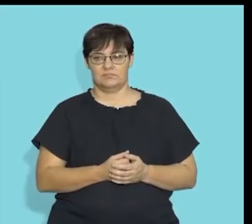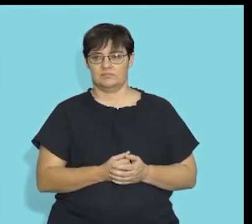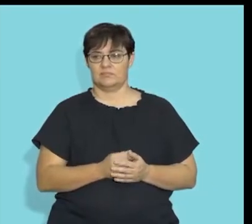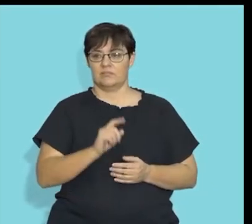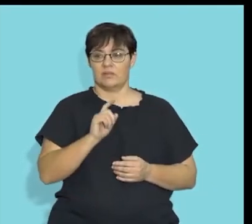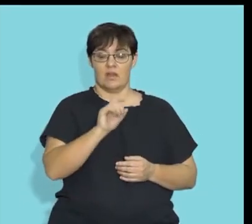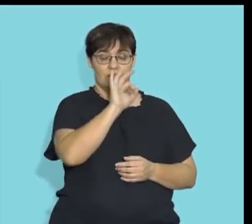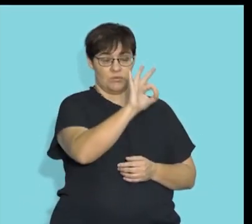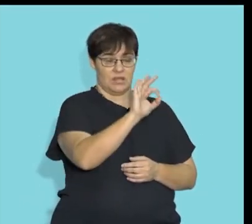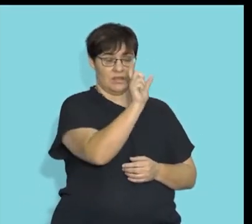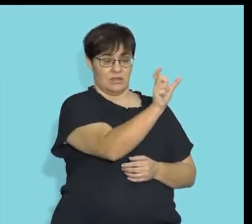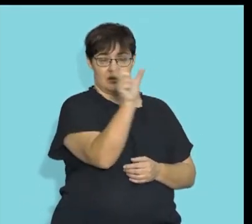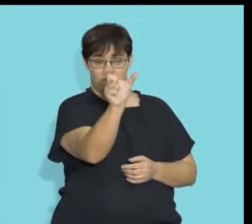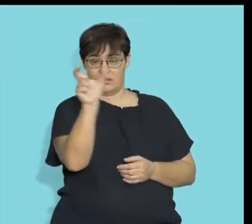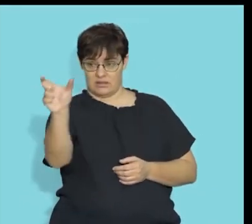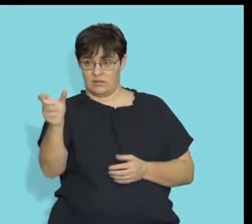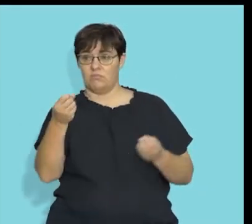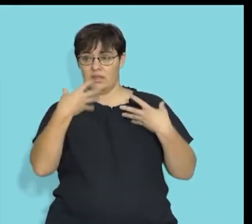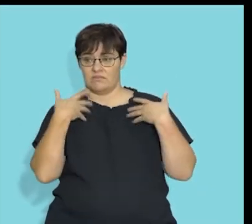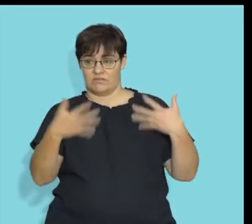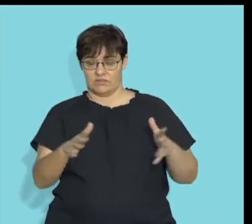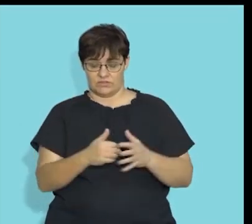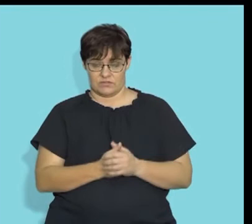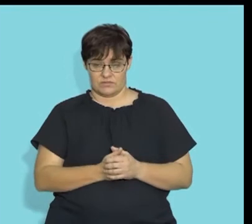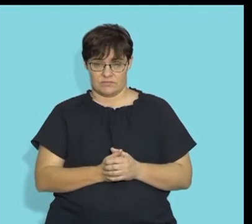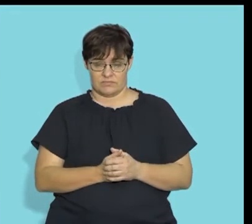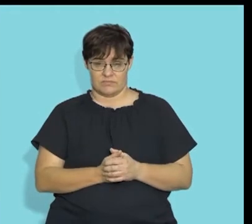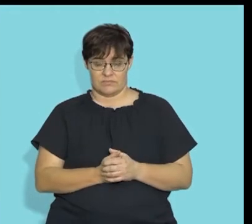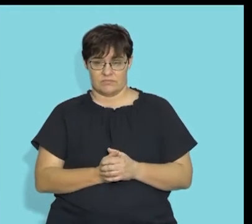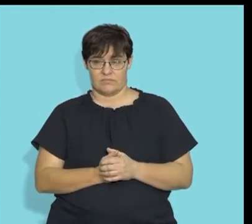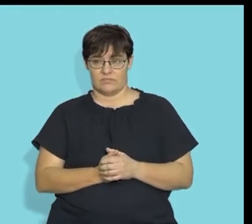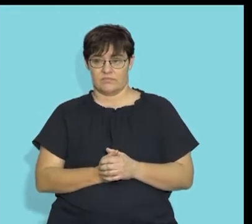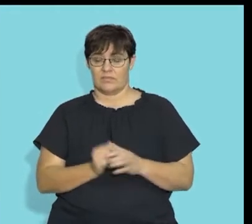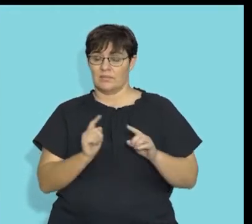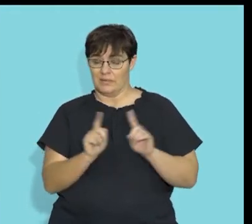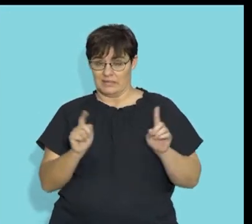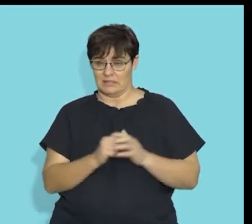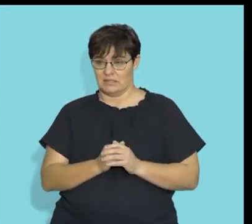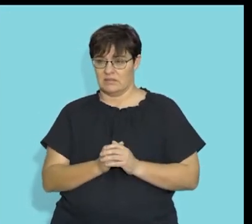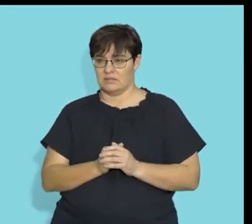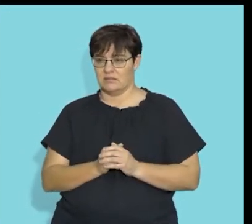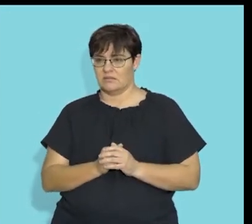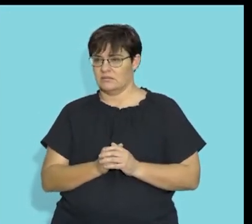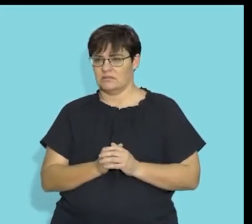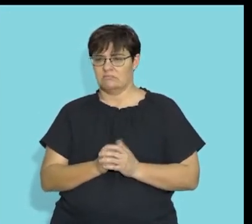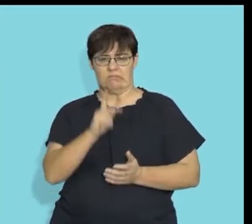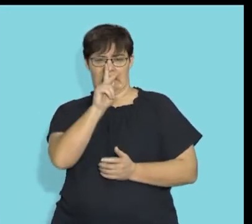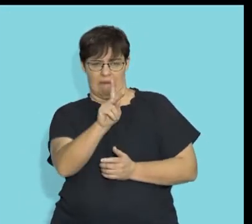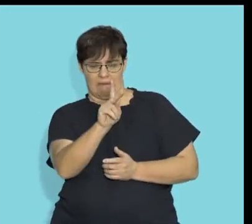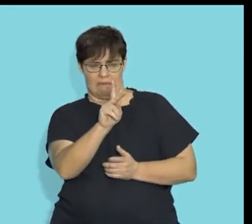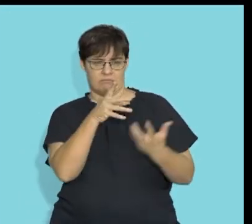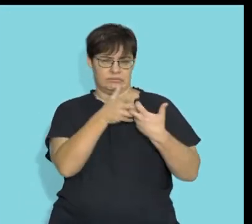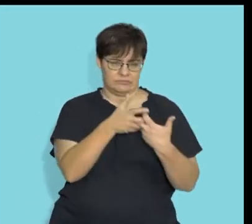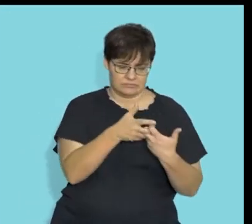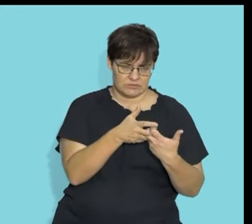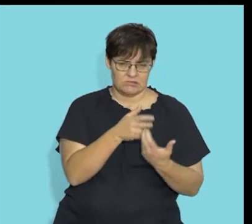So the first three terms we know are given over here. But they are all in terms of